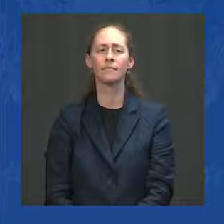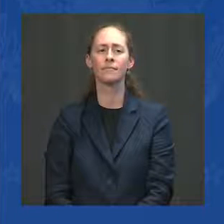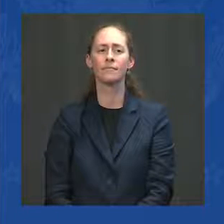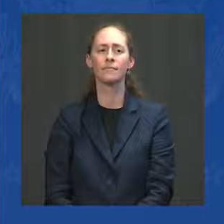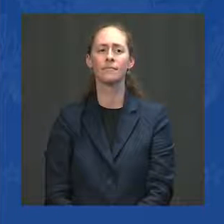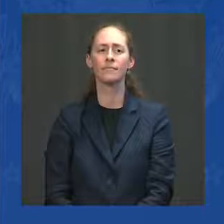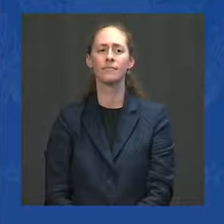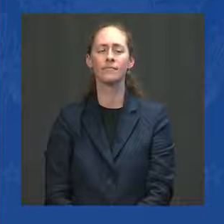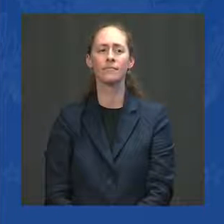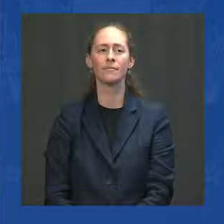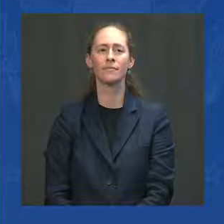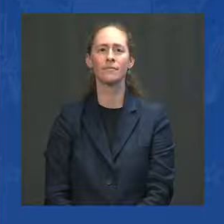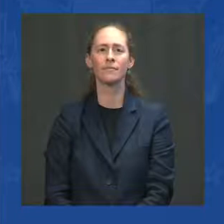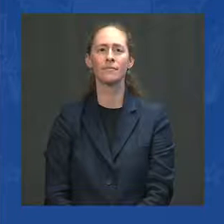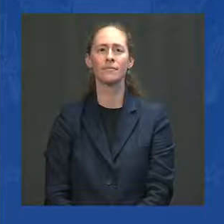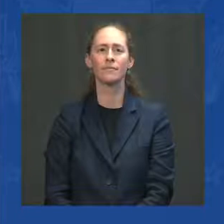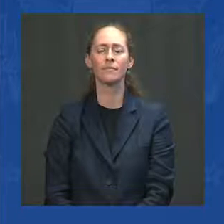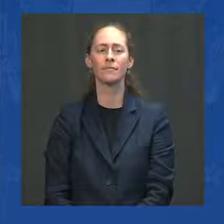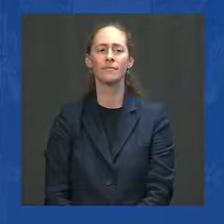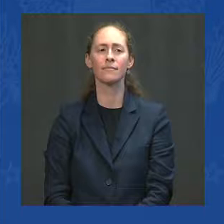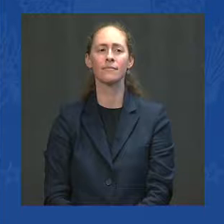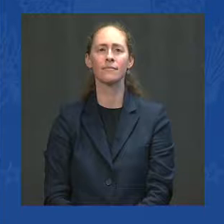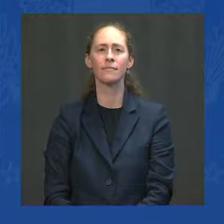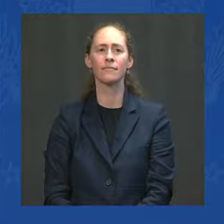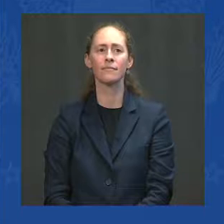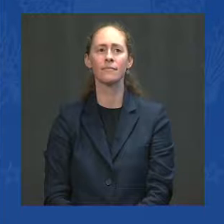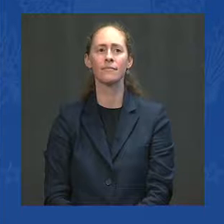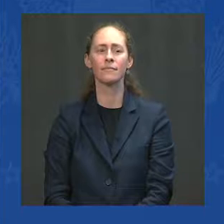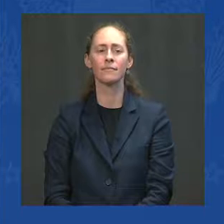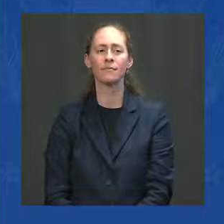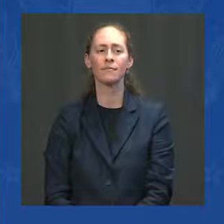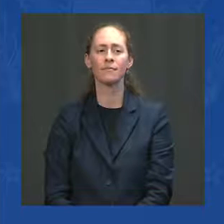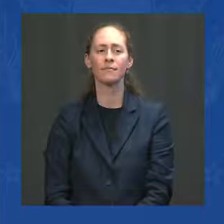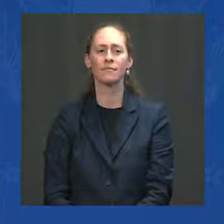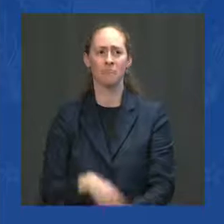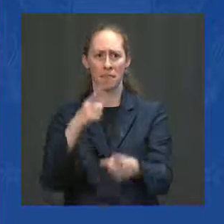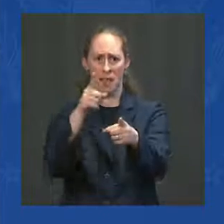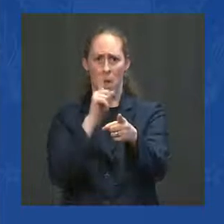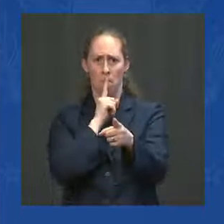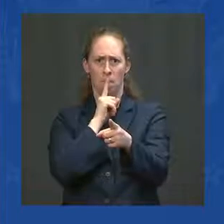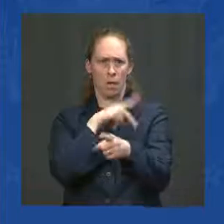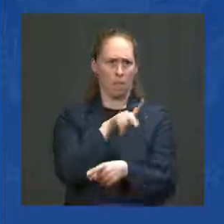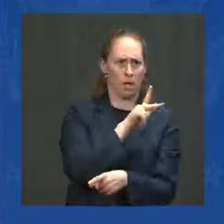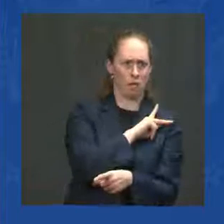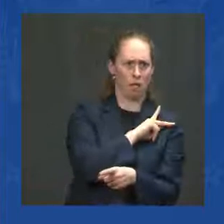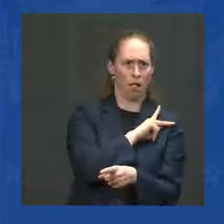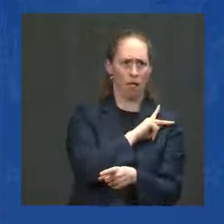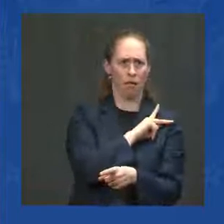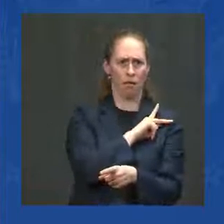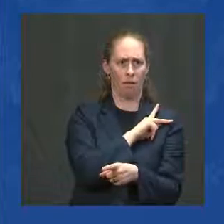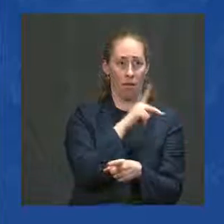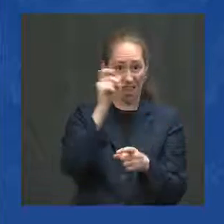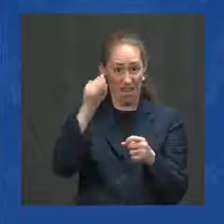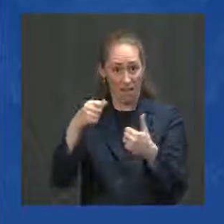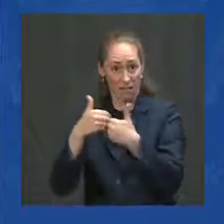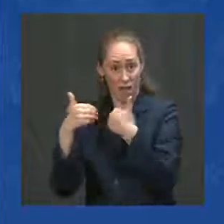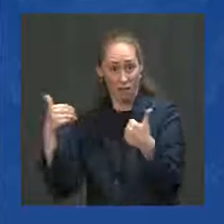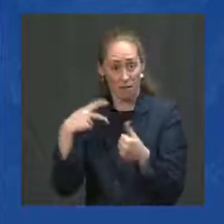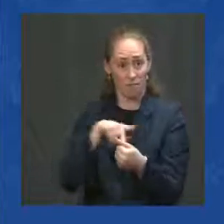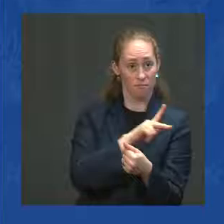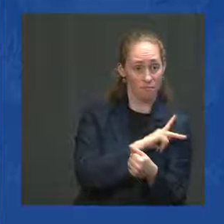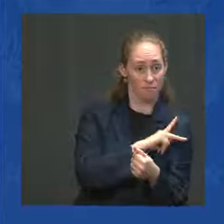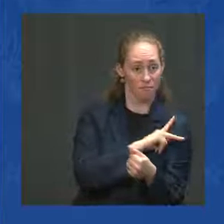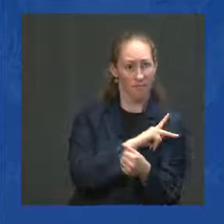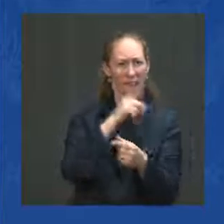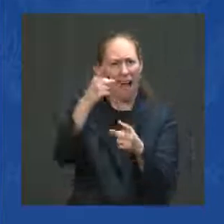his personal behavior. outside of his personal behavior? But can Okay. you separate the two? Since it No, was all I'm not. I personal? was asked a specific question. Okay. I'm